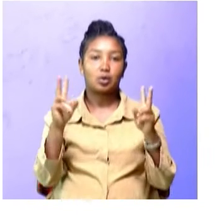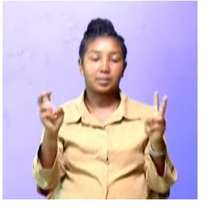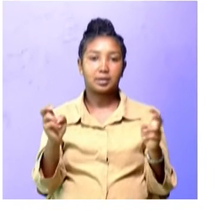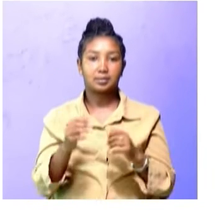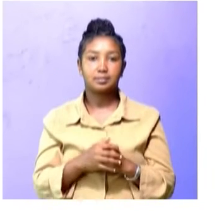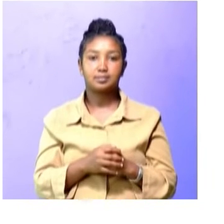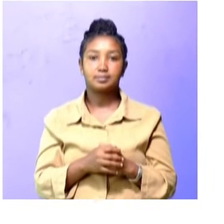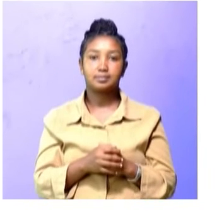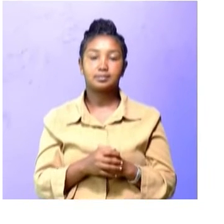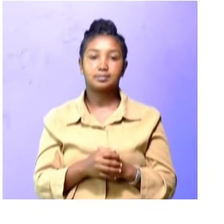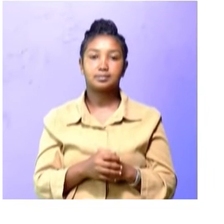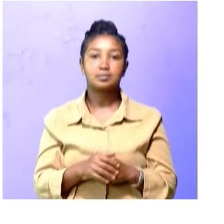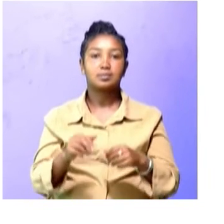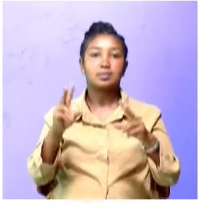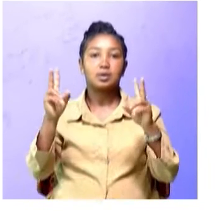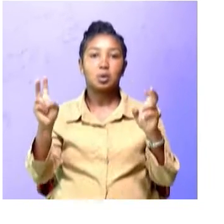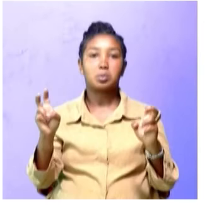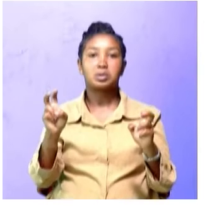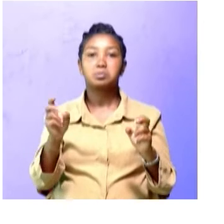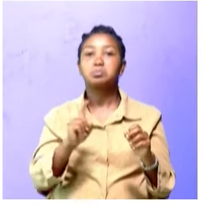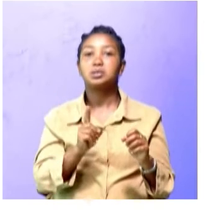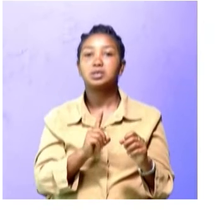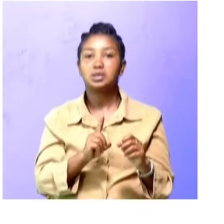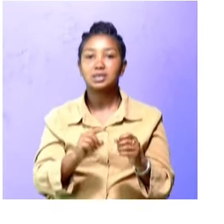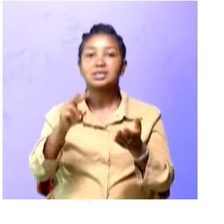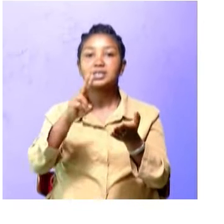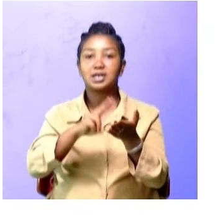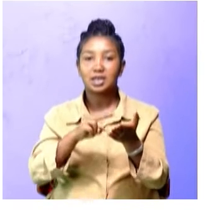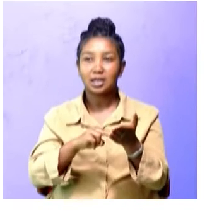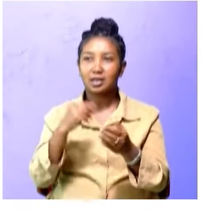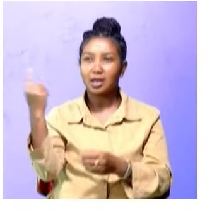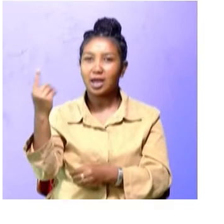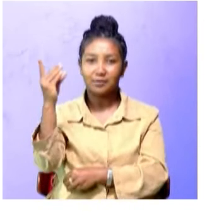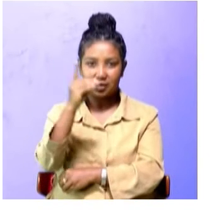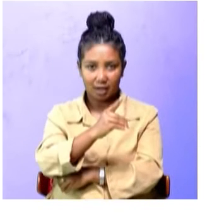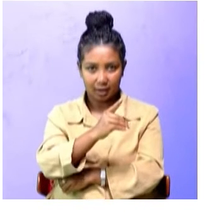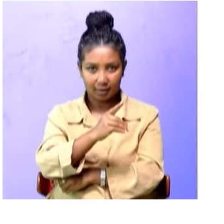topic. Topic, which is what? Reading every day.